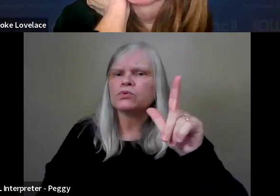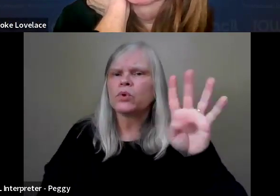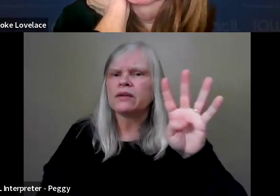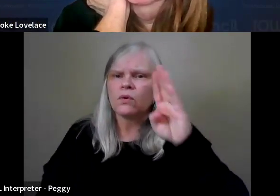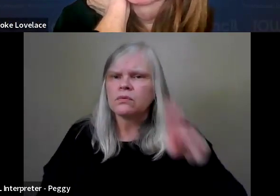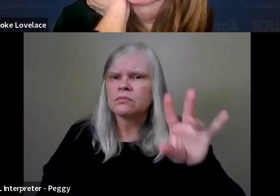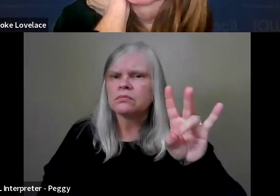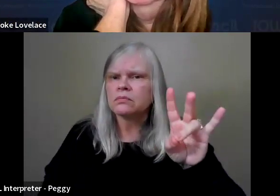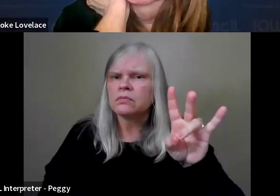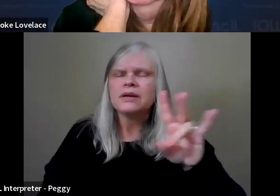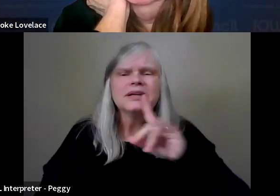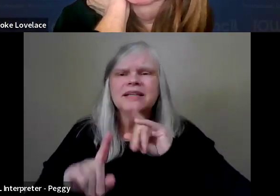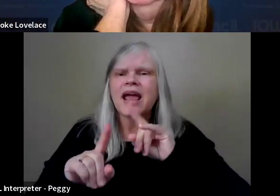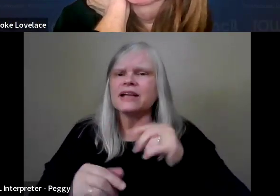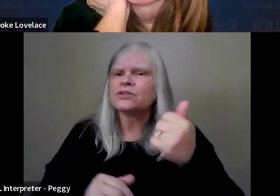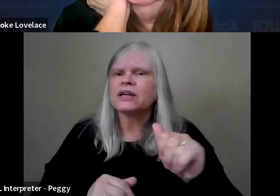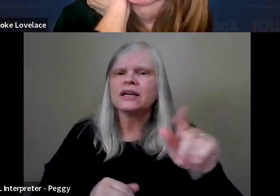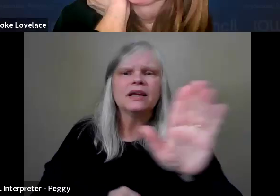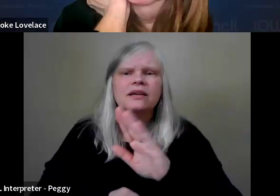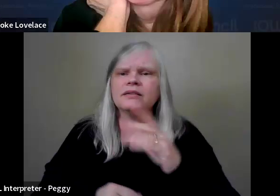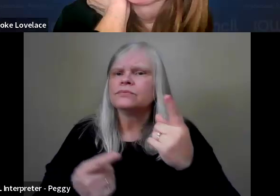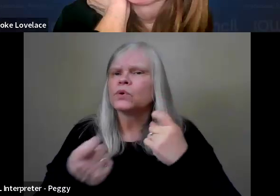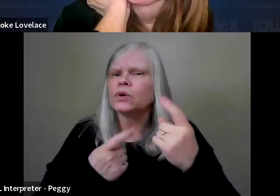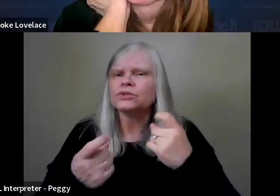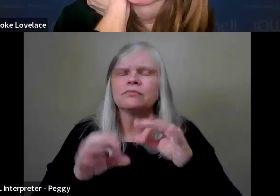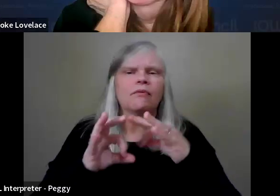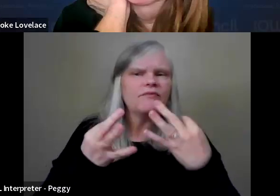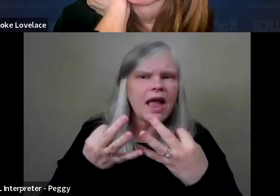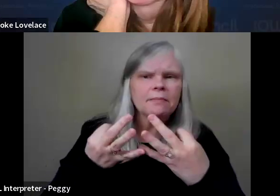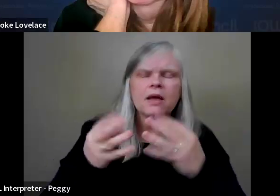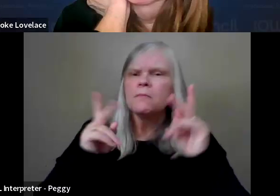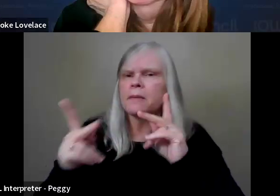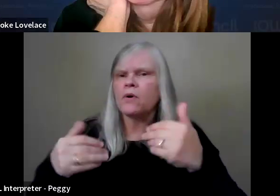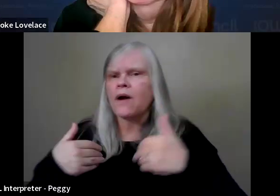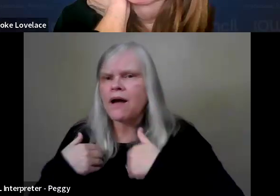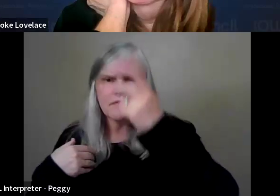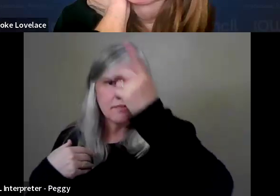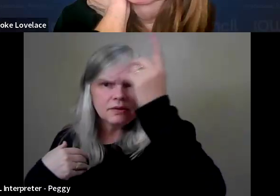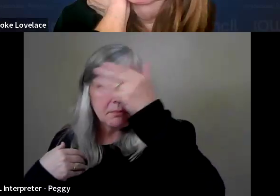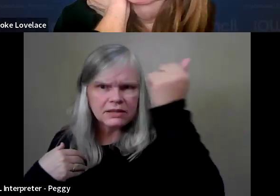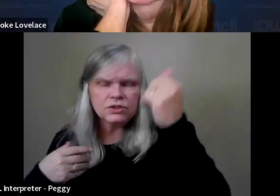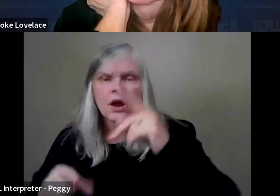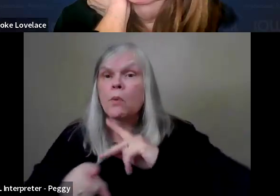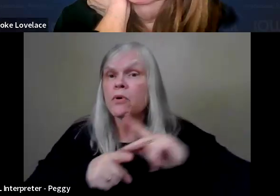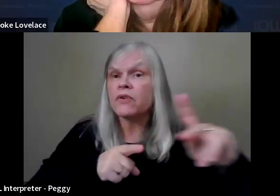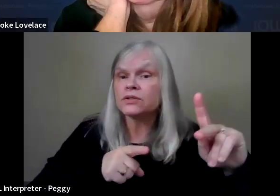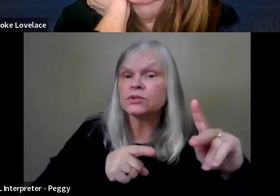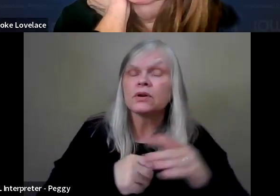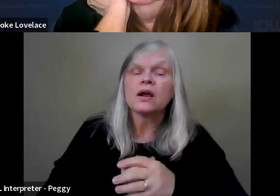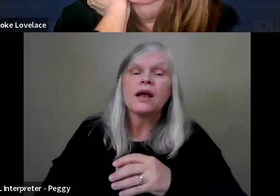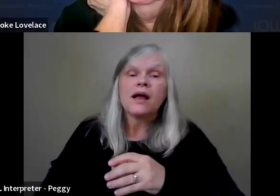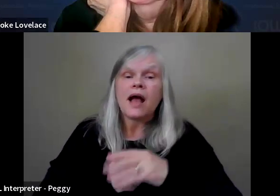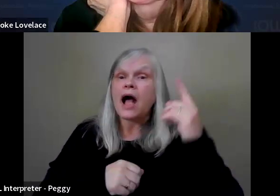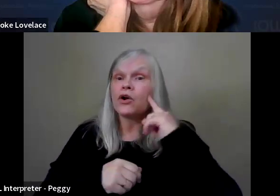to answer any questions from families to people with dementia to professionals. I'm part of the